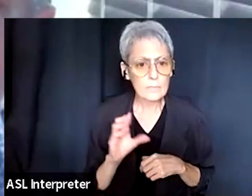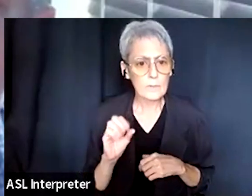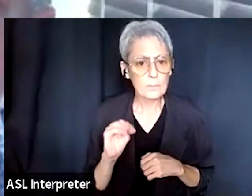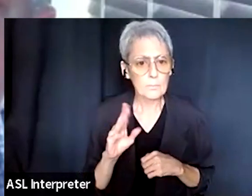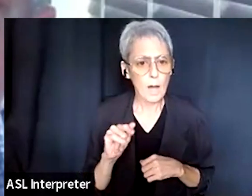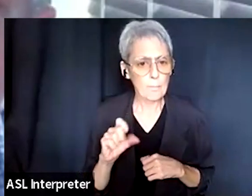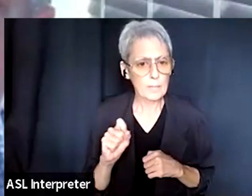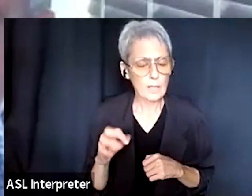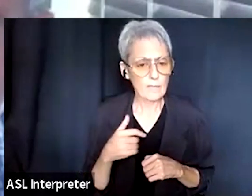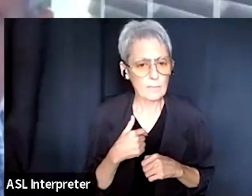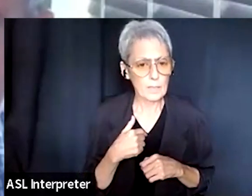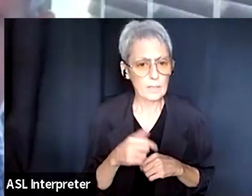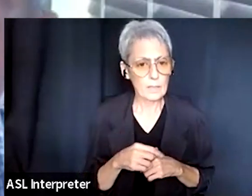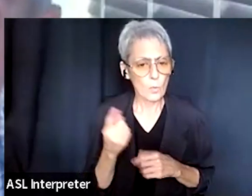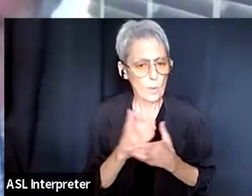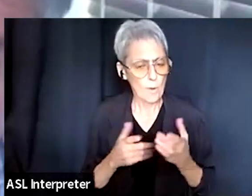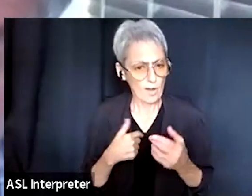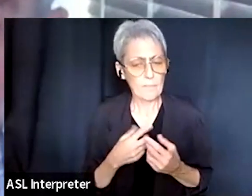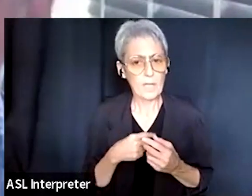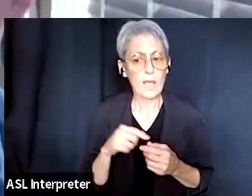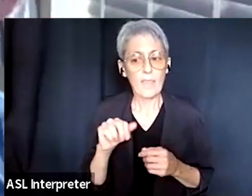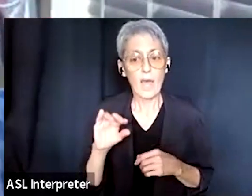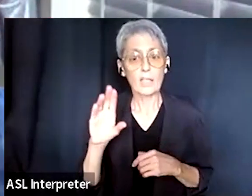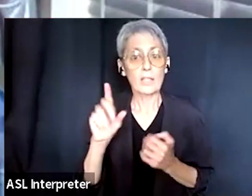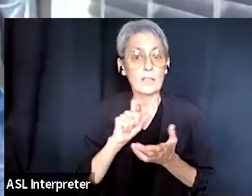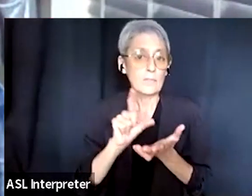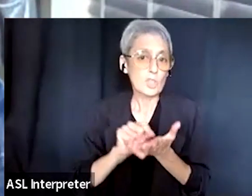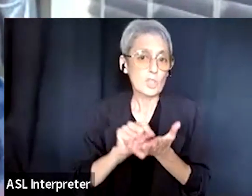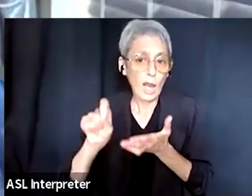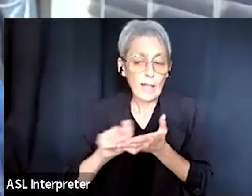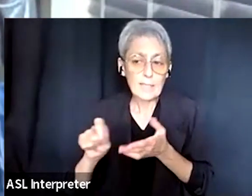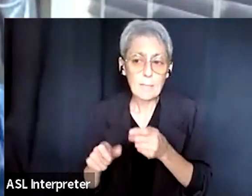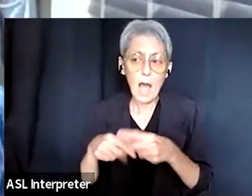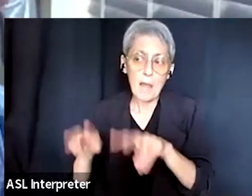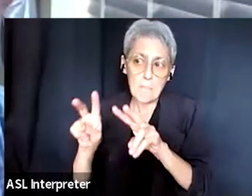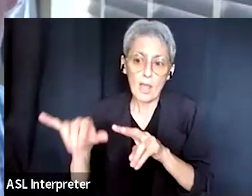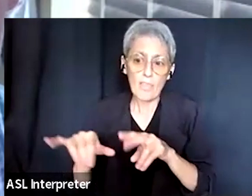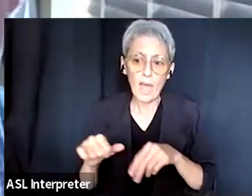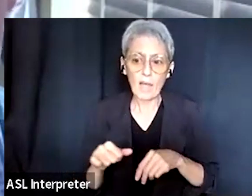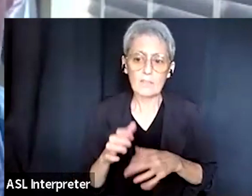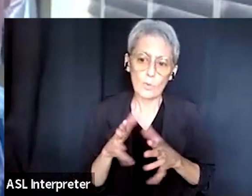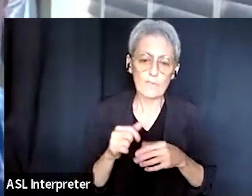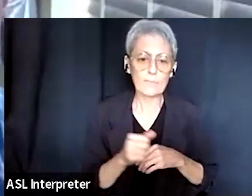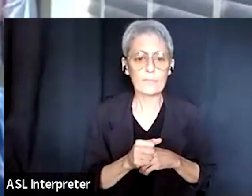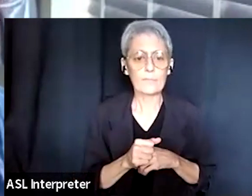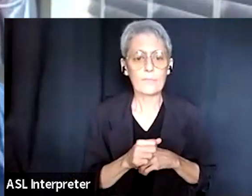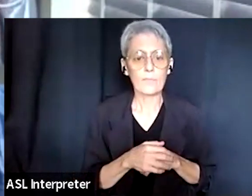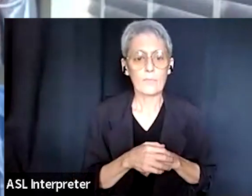much admires the journalism in some respects. I mean, because if one impact of good journalism